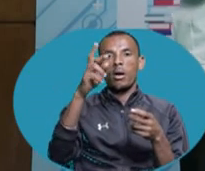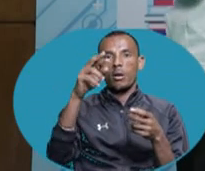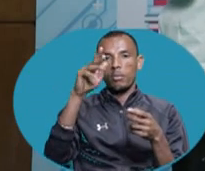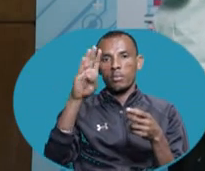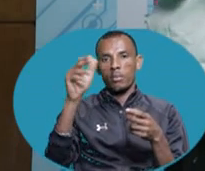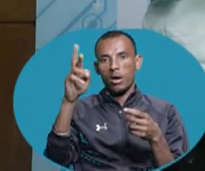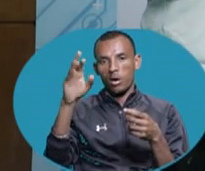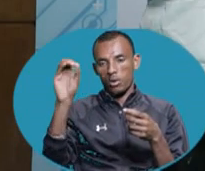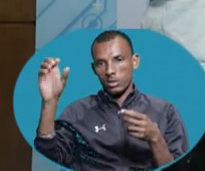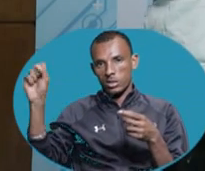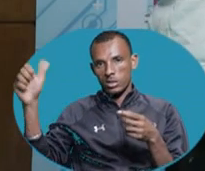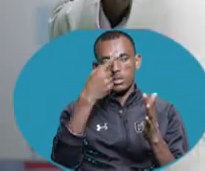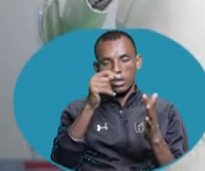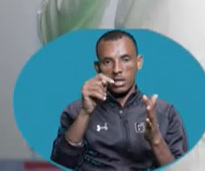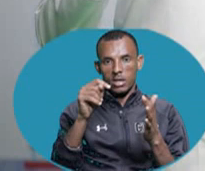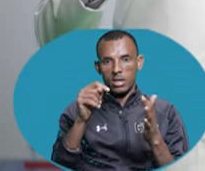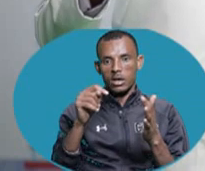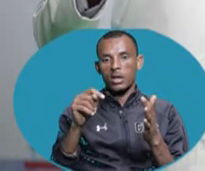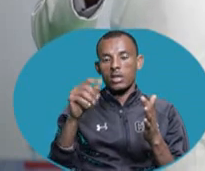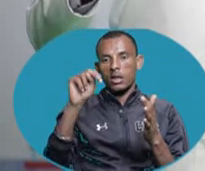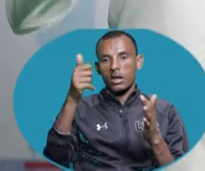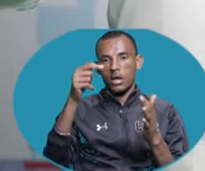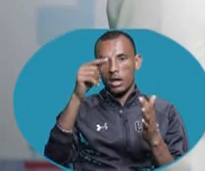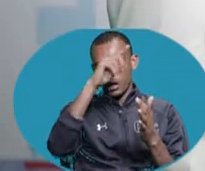Barbarossa means the Nazi conquered